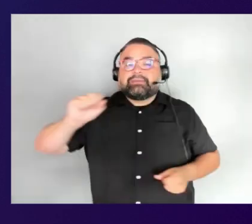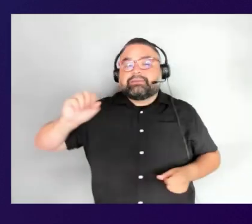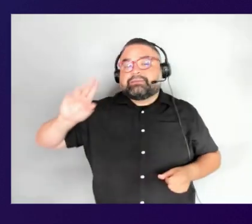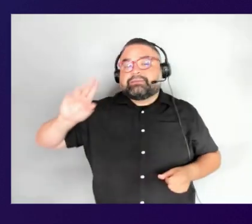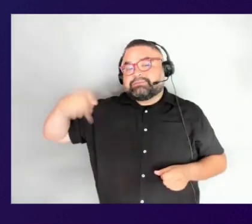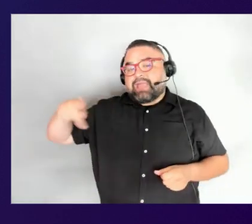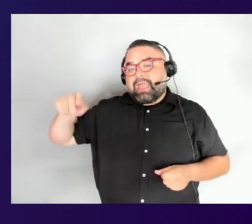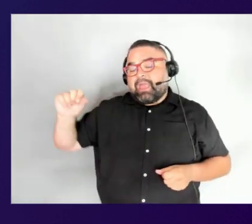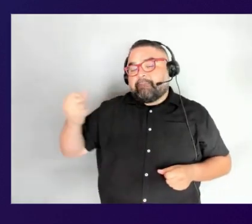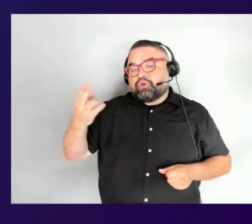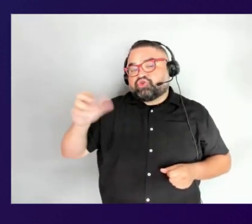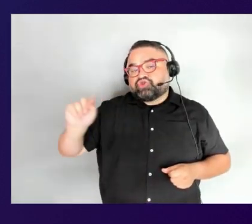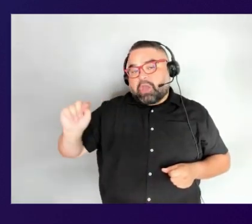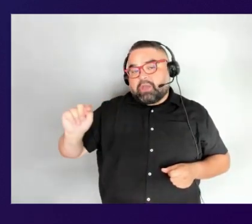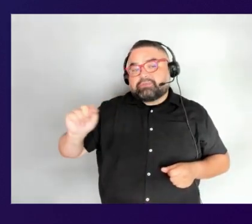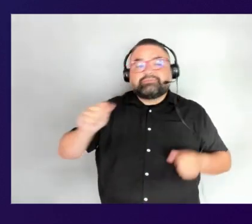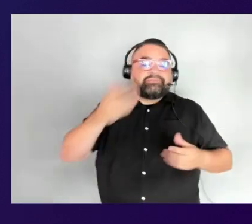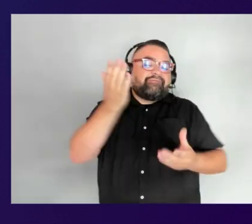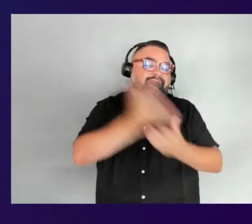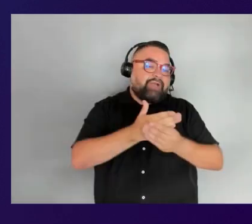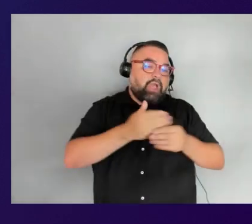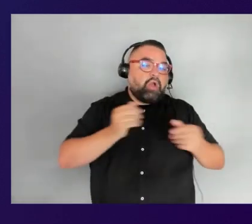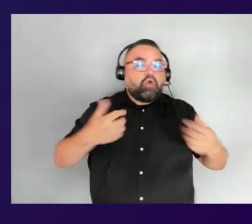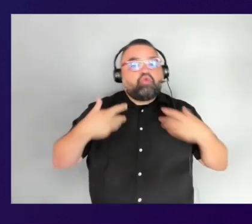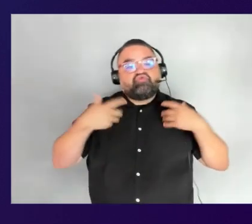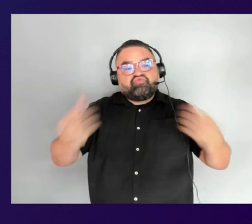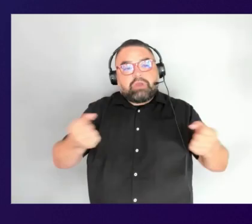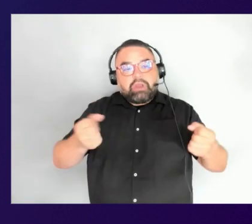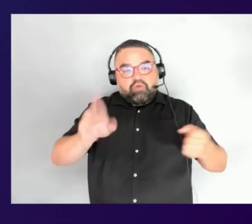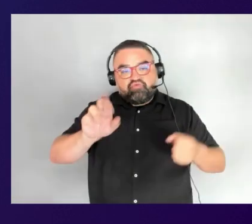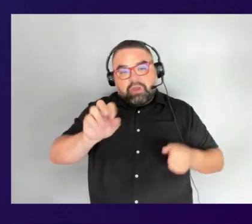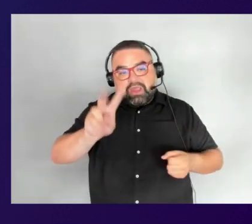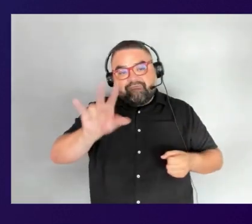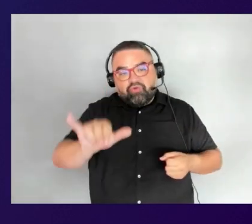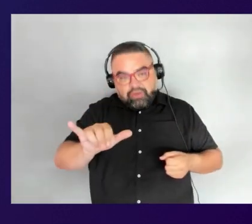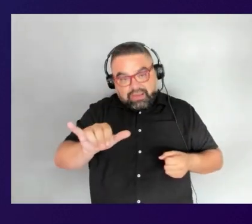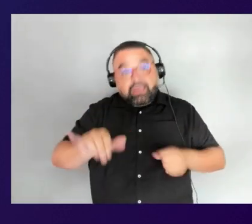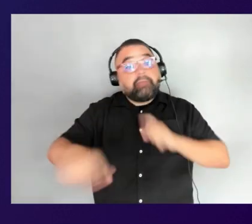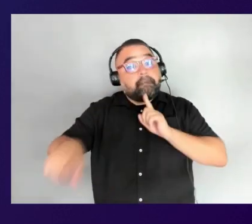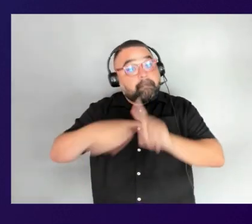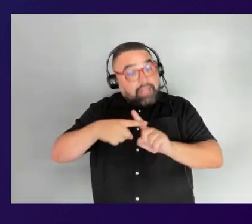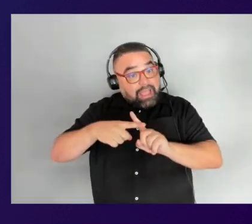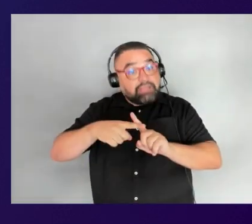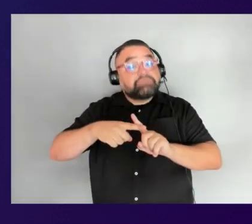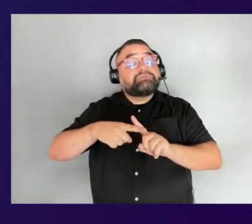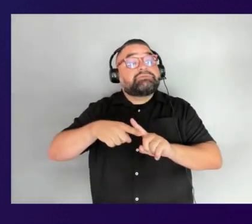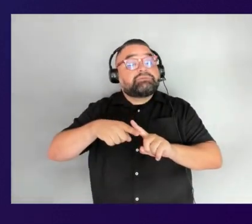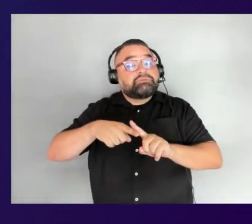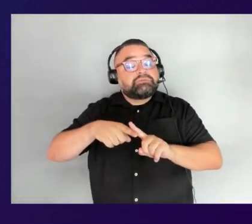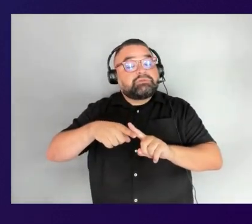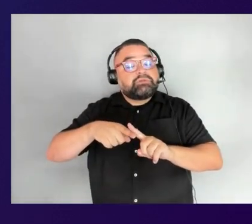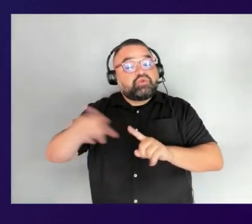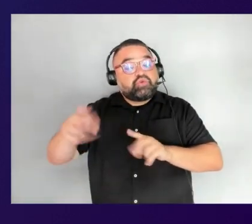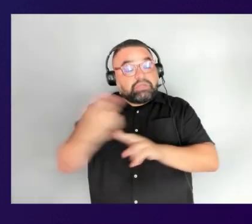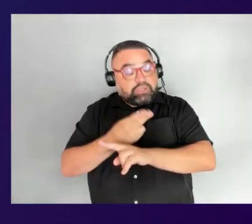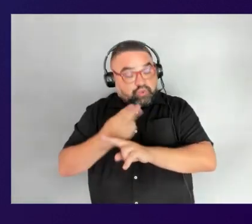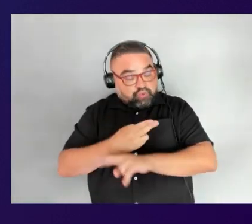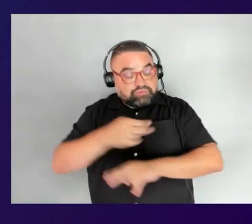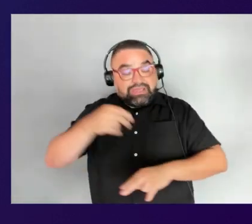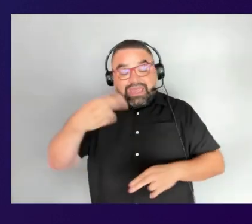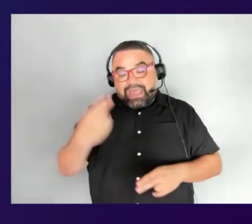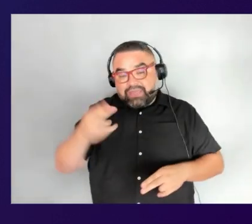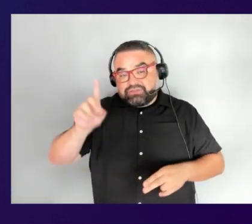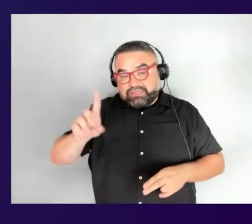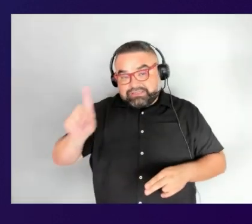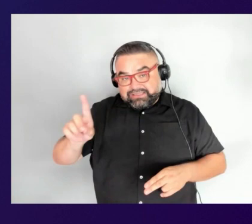recovery, things like data deduplication and user quotas. And with AWS, you have the options to deploy as HDD or SSD